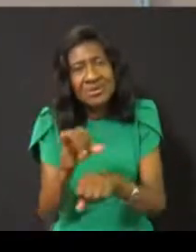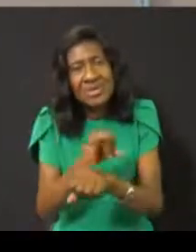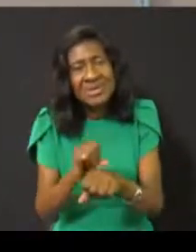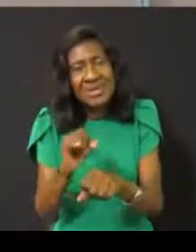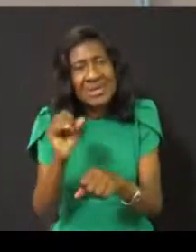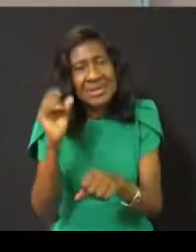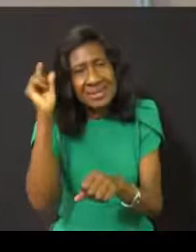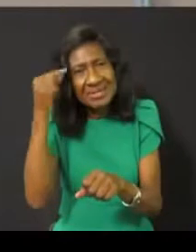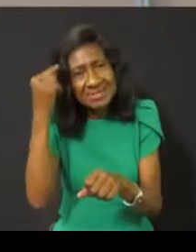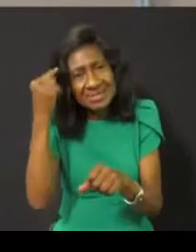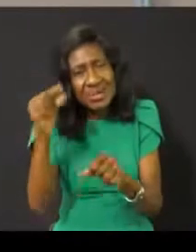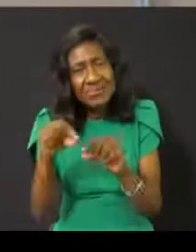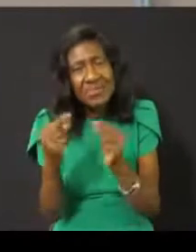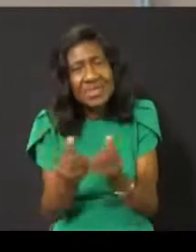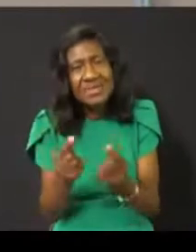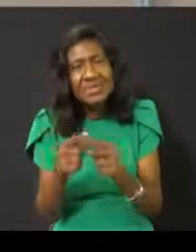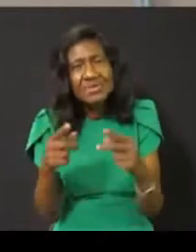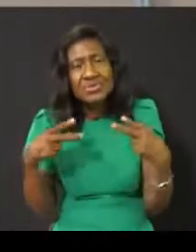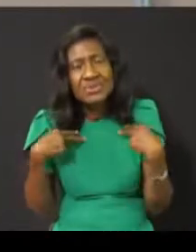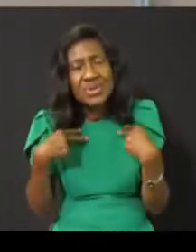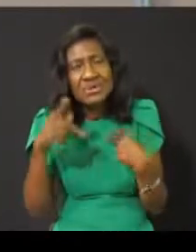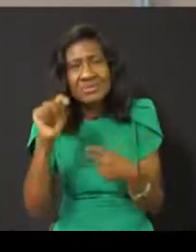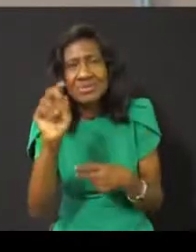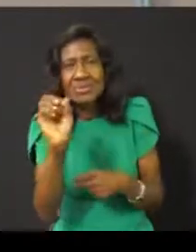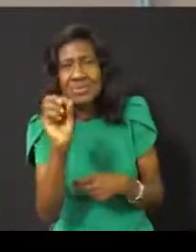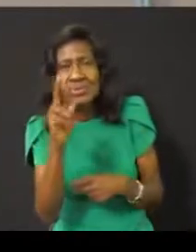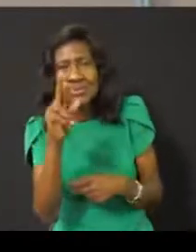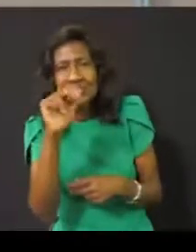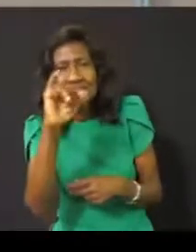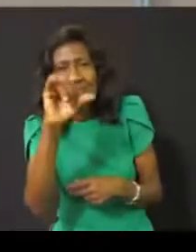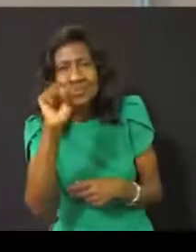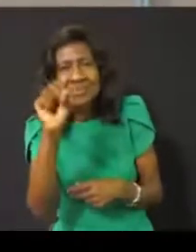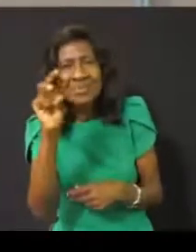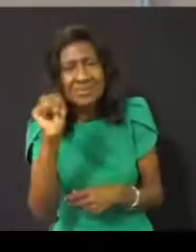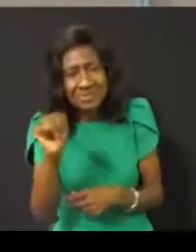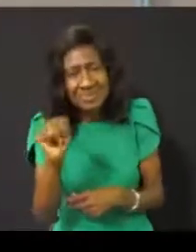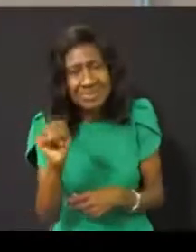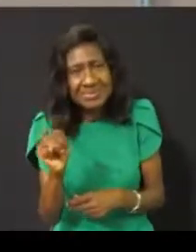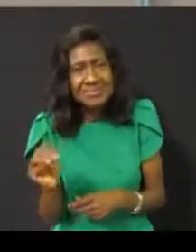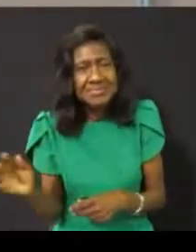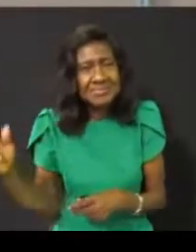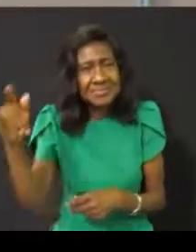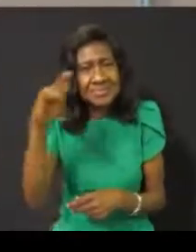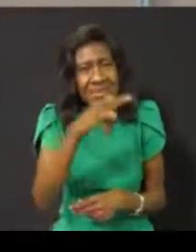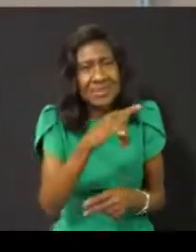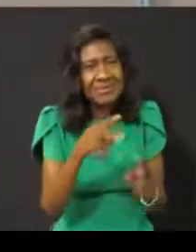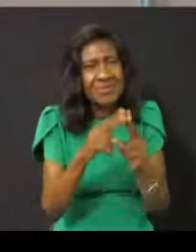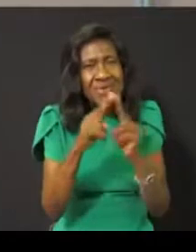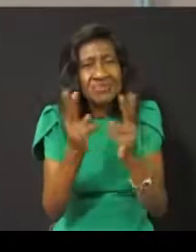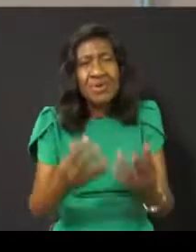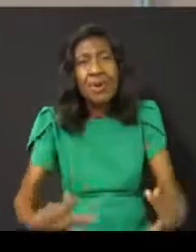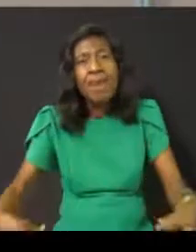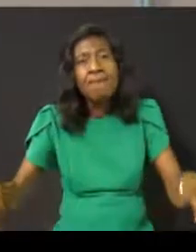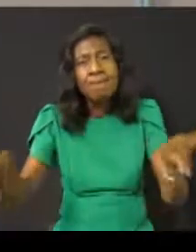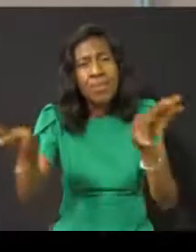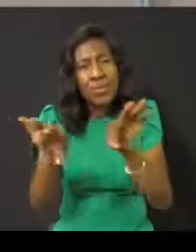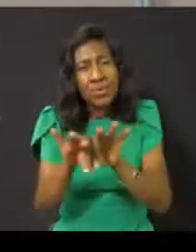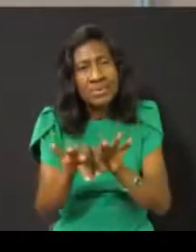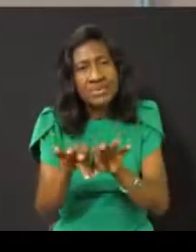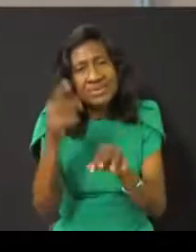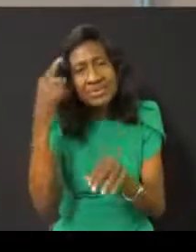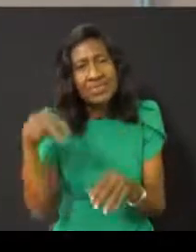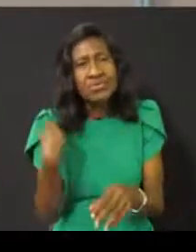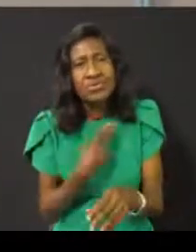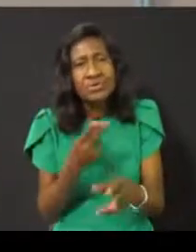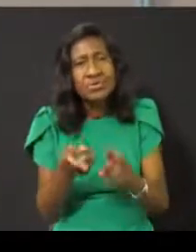new normal travel environment. Airlines are strategic partners that play an important role in our ability to rebuild